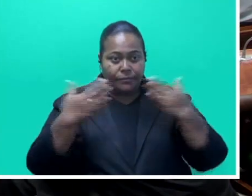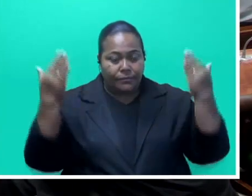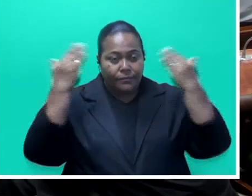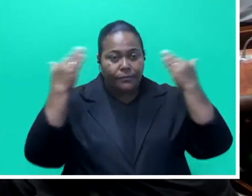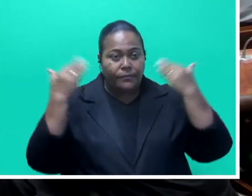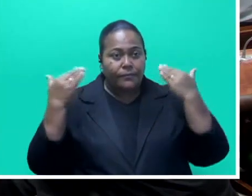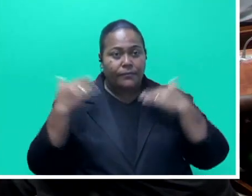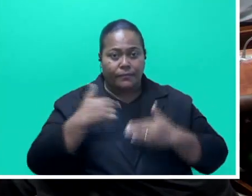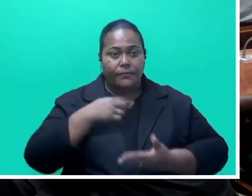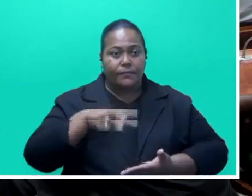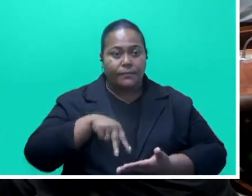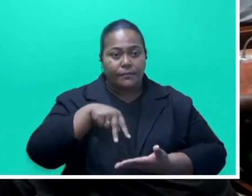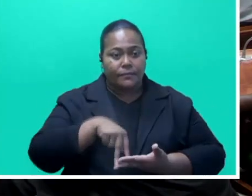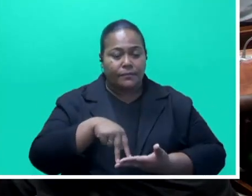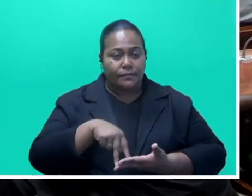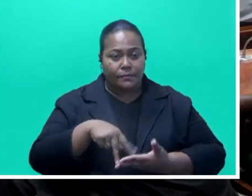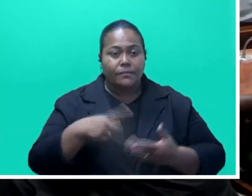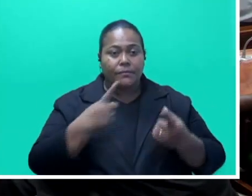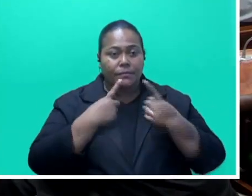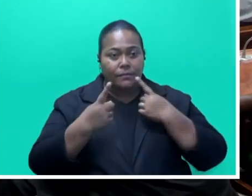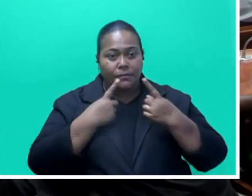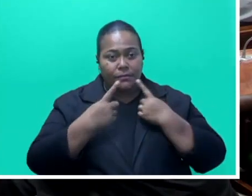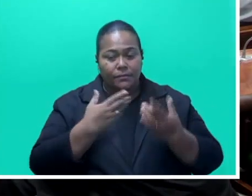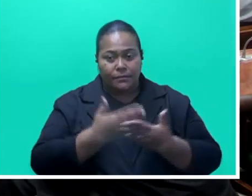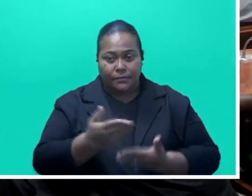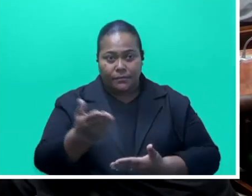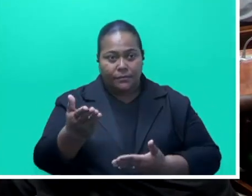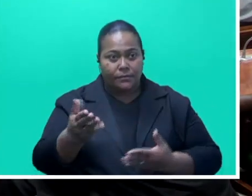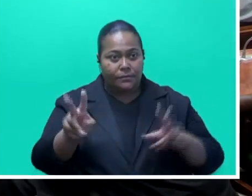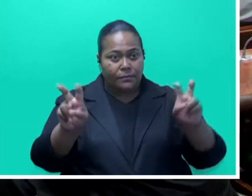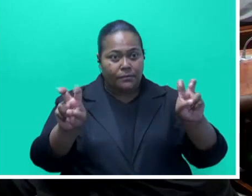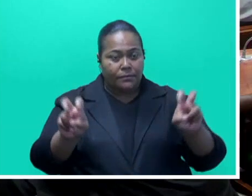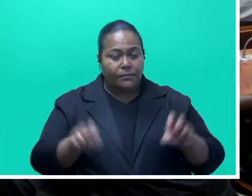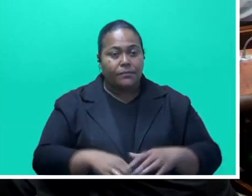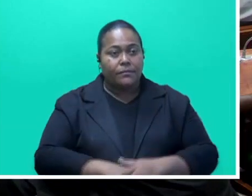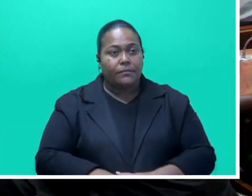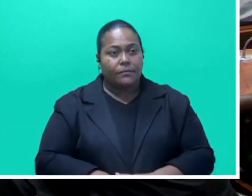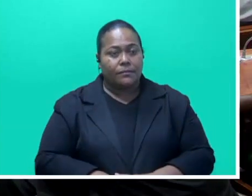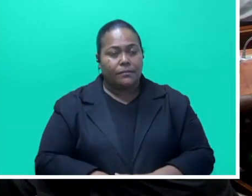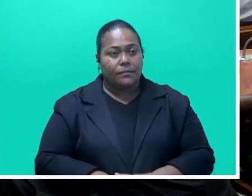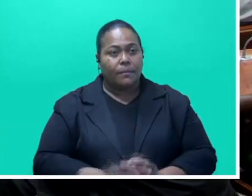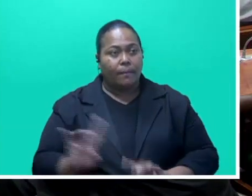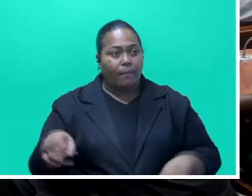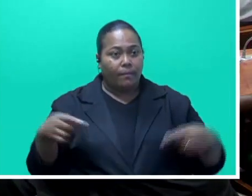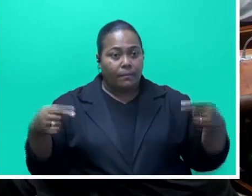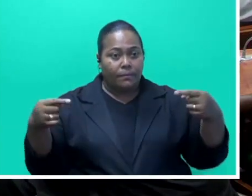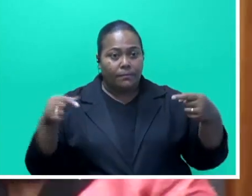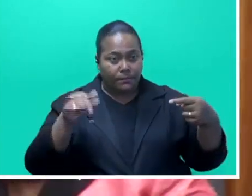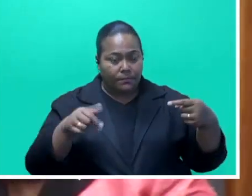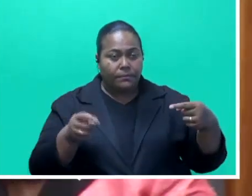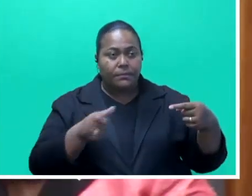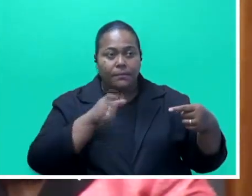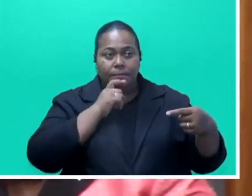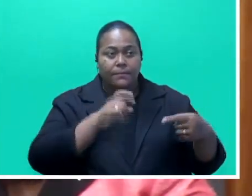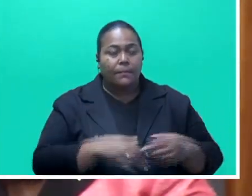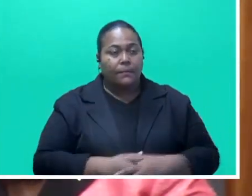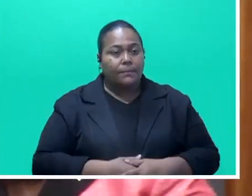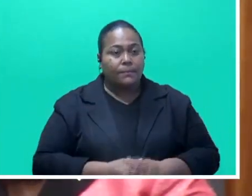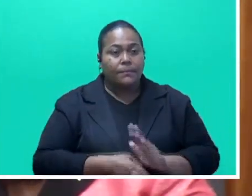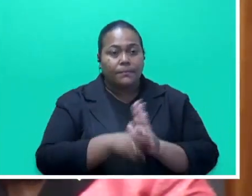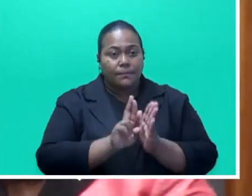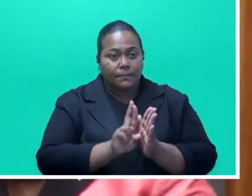Mr. Speaker, I rise to contribute to the motion for debate this afternoon, and that is on the review